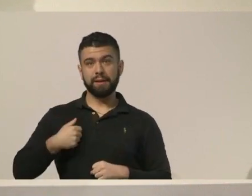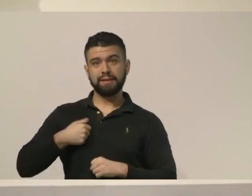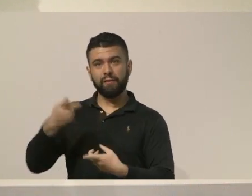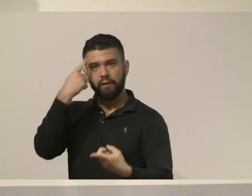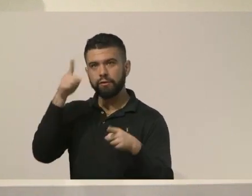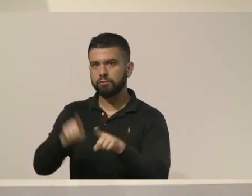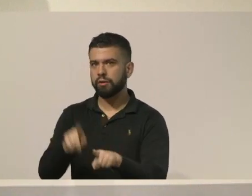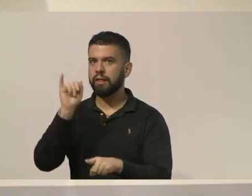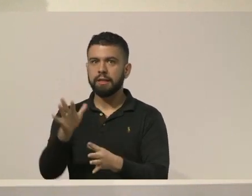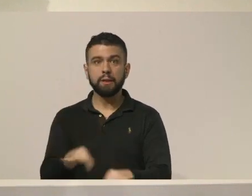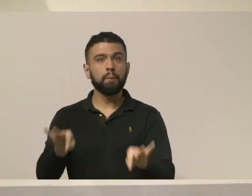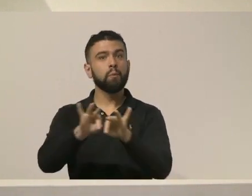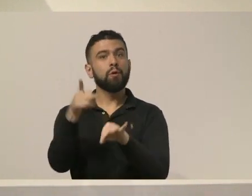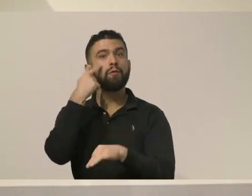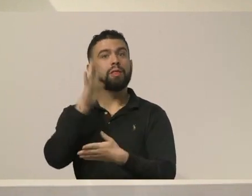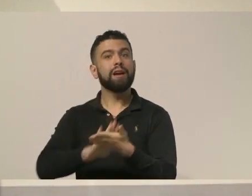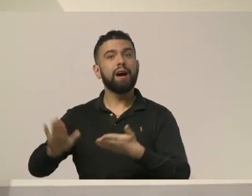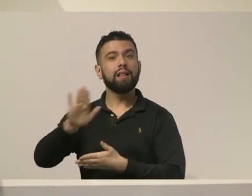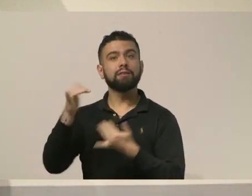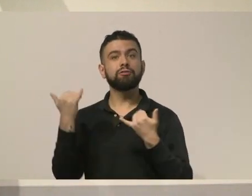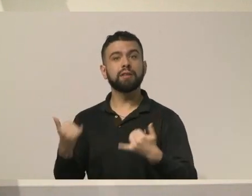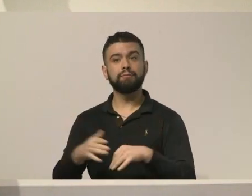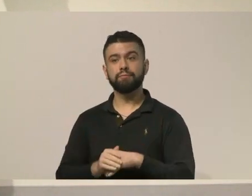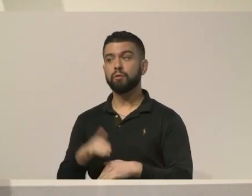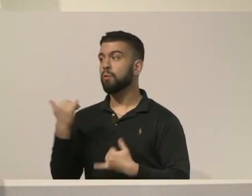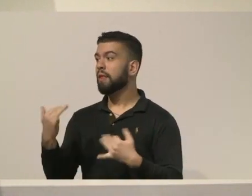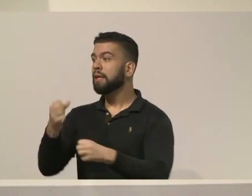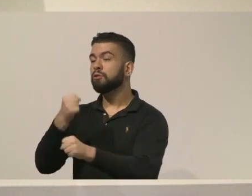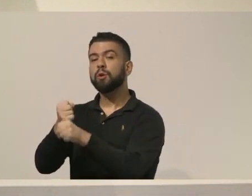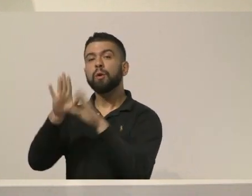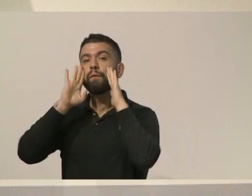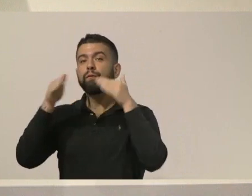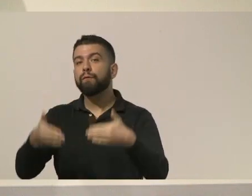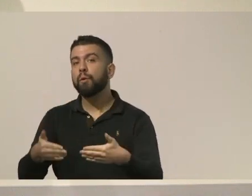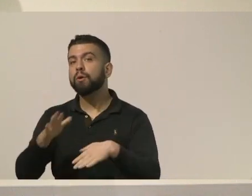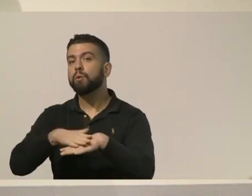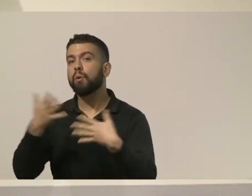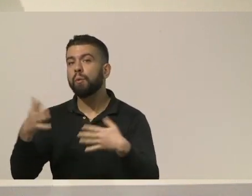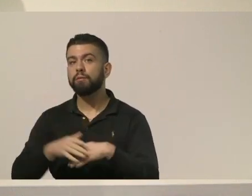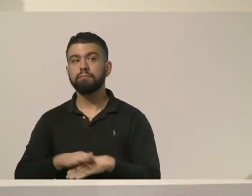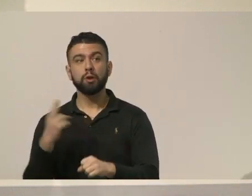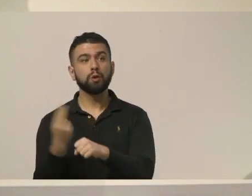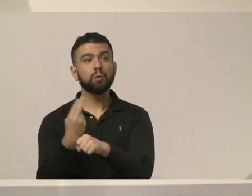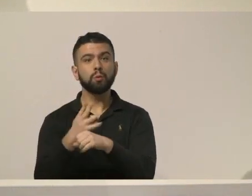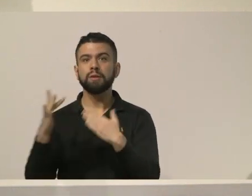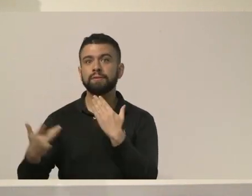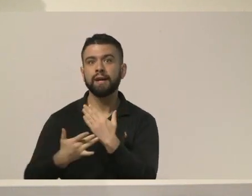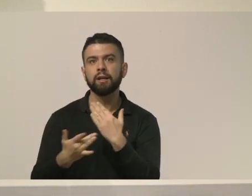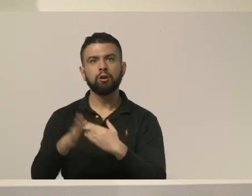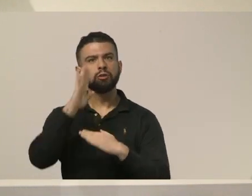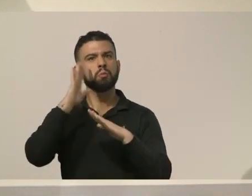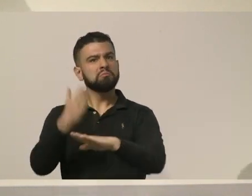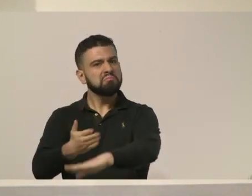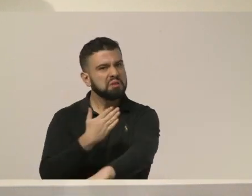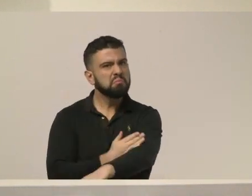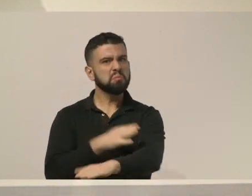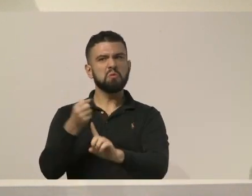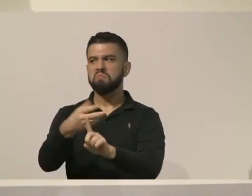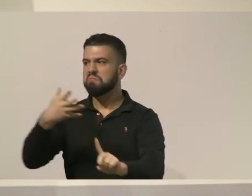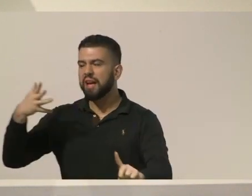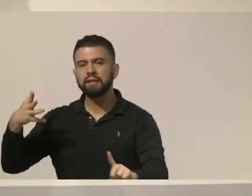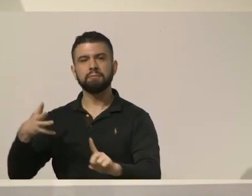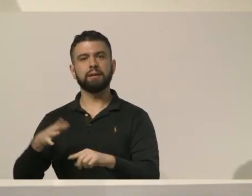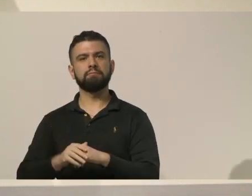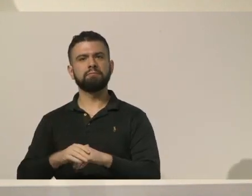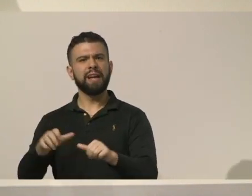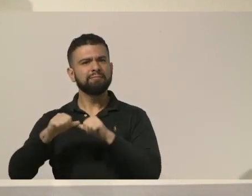now. This year, we will focus on making sure that our use of technology continues to improve, expand, and